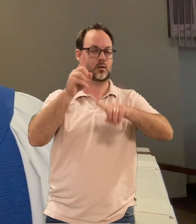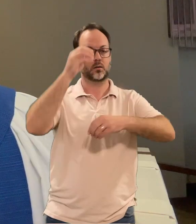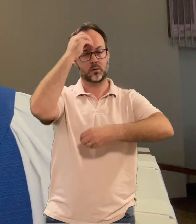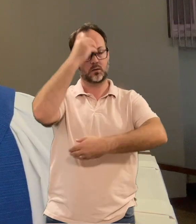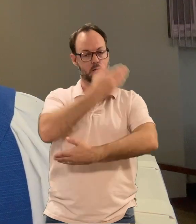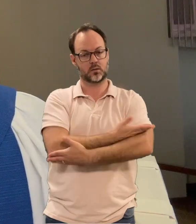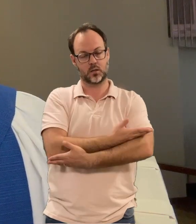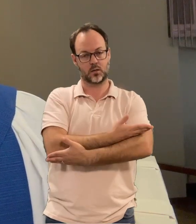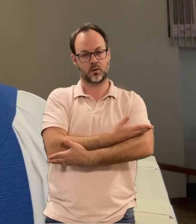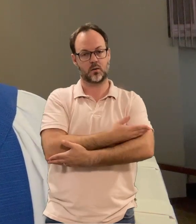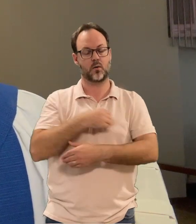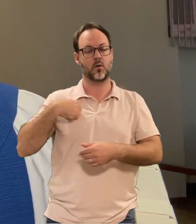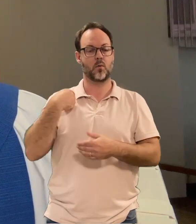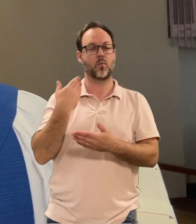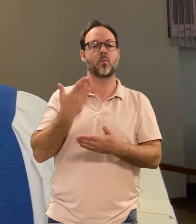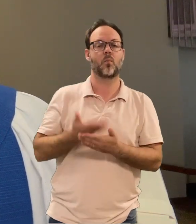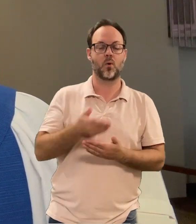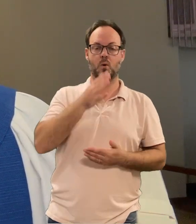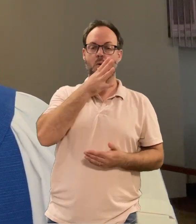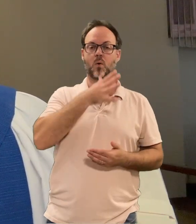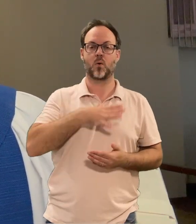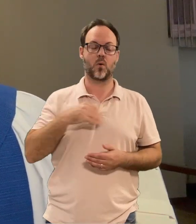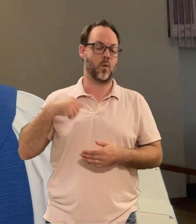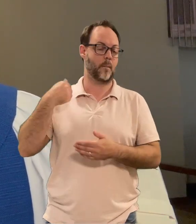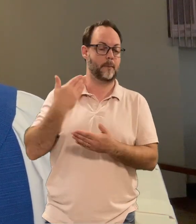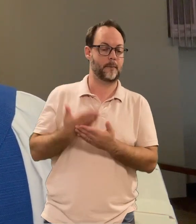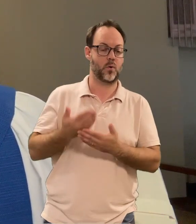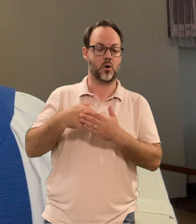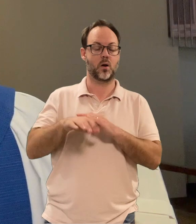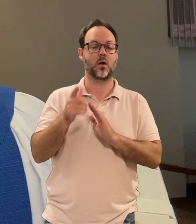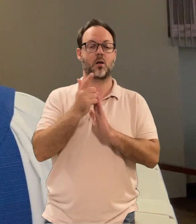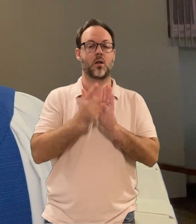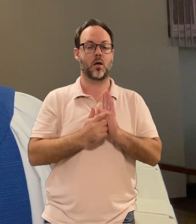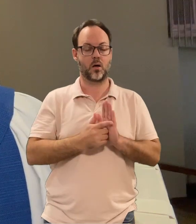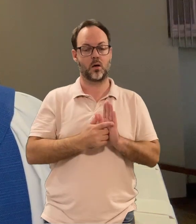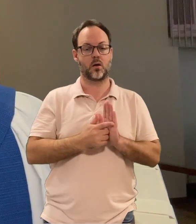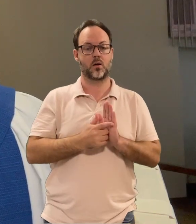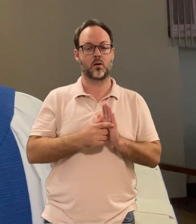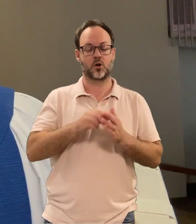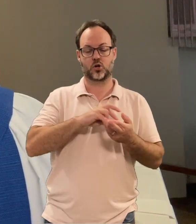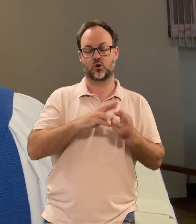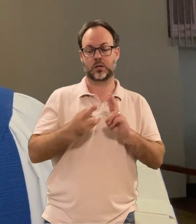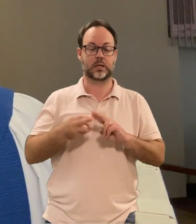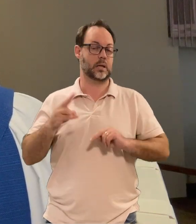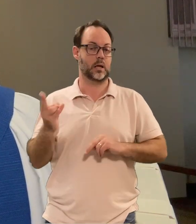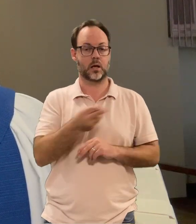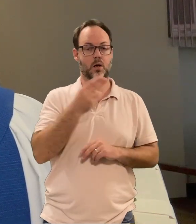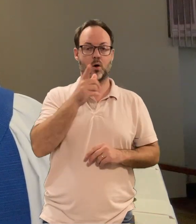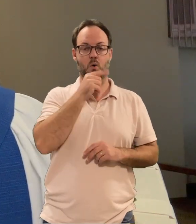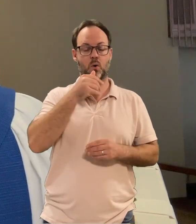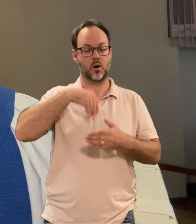come, God sent his son, born of a woman, born under the law,